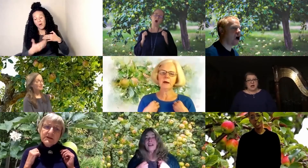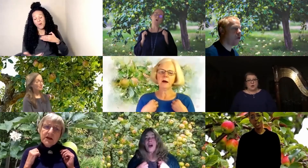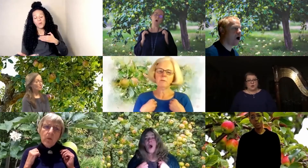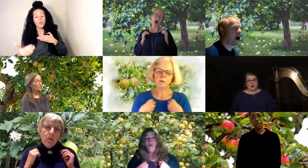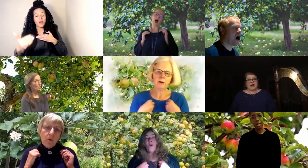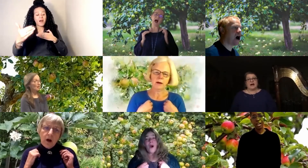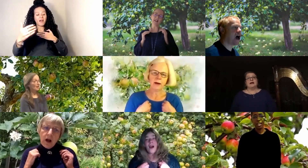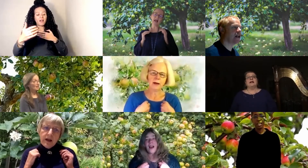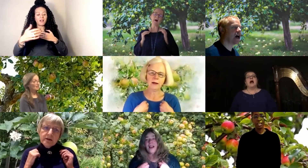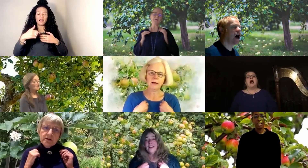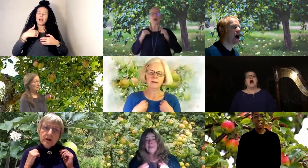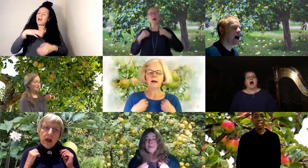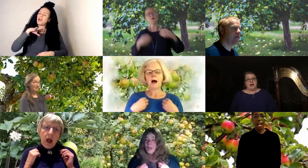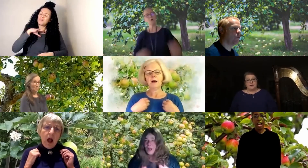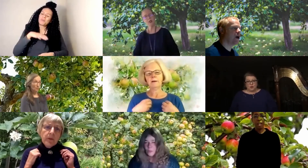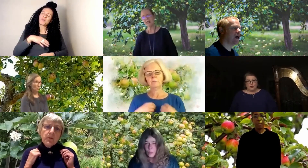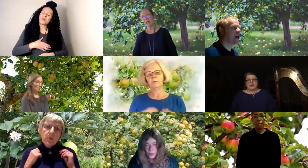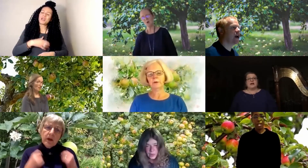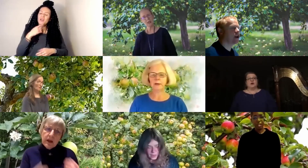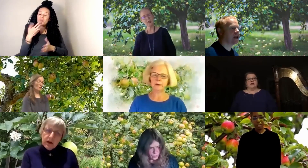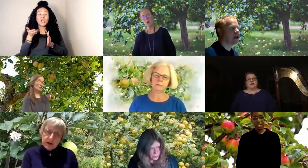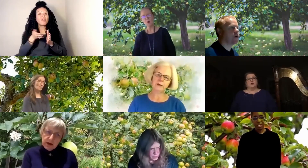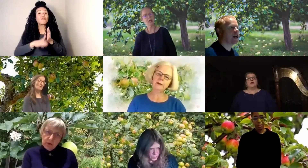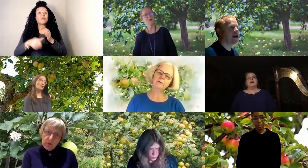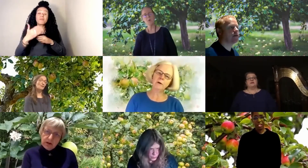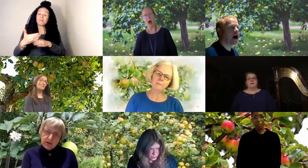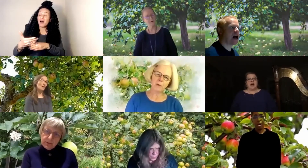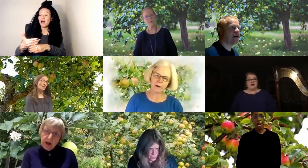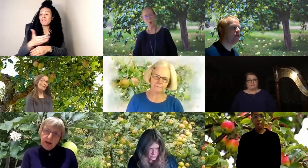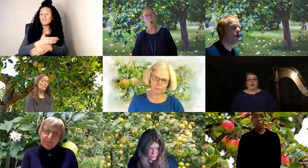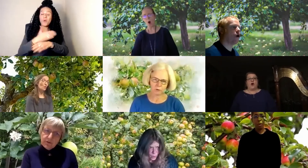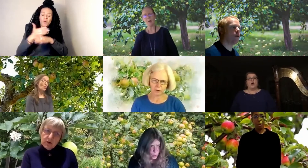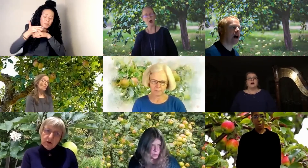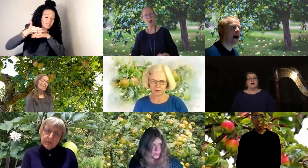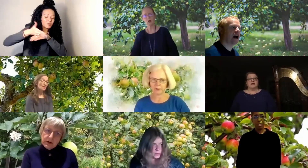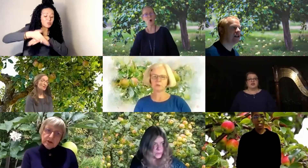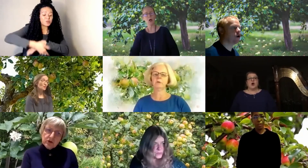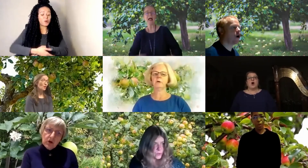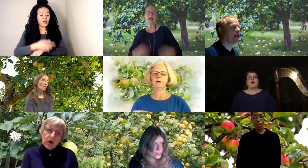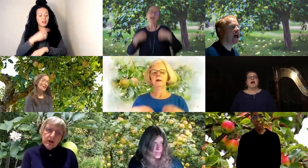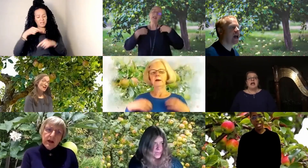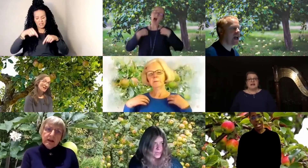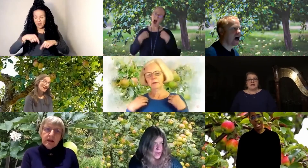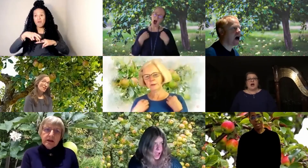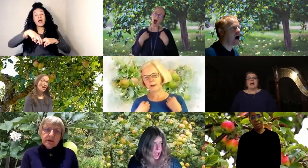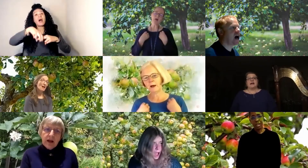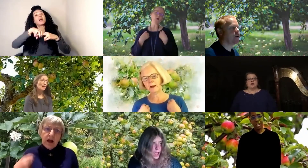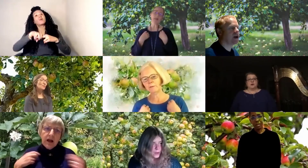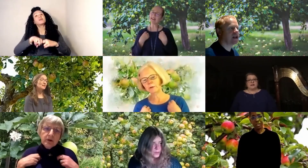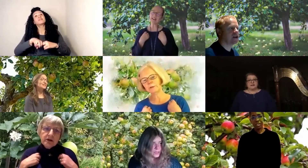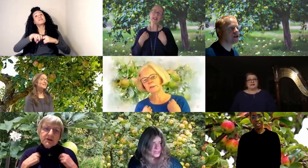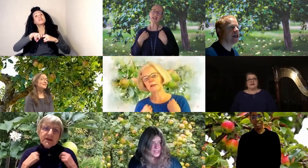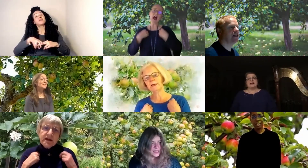rest a while. I'm weary with my former toil, here